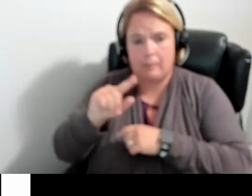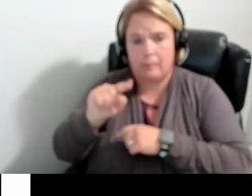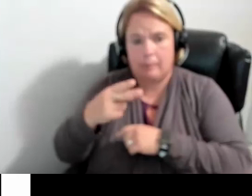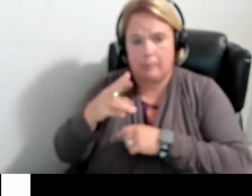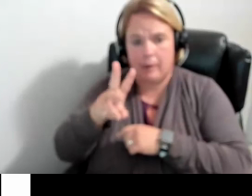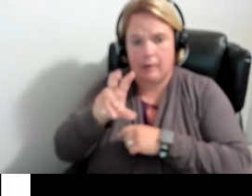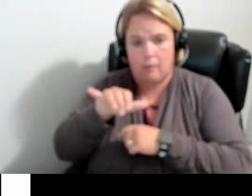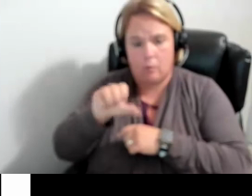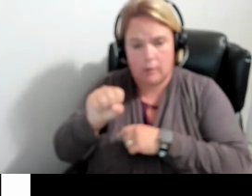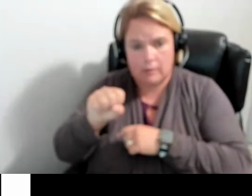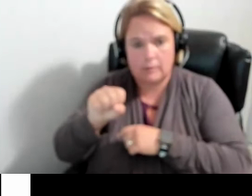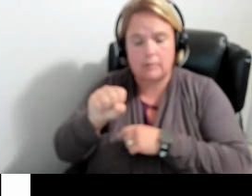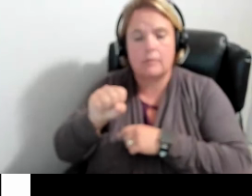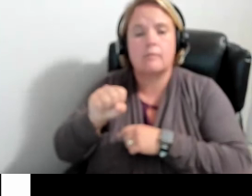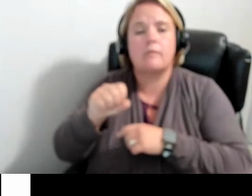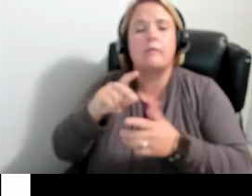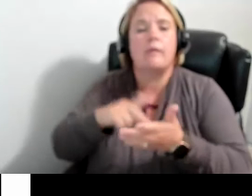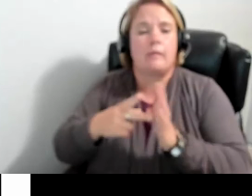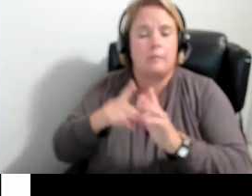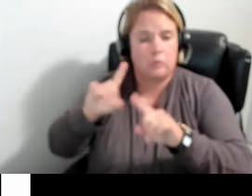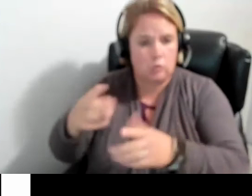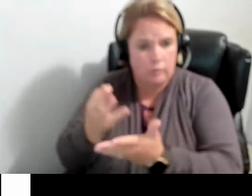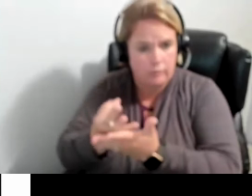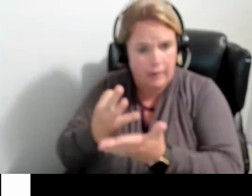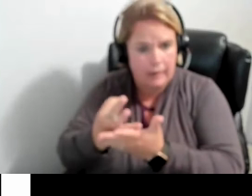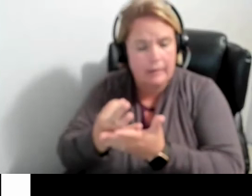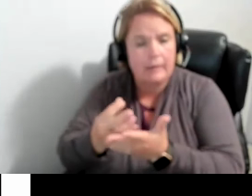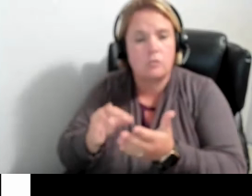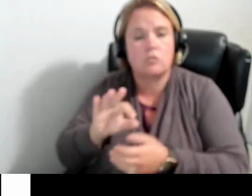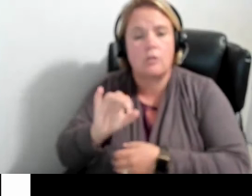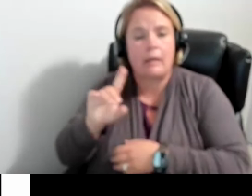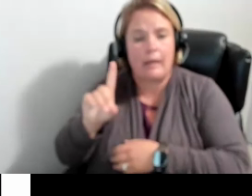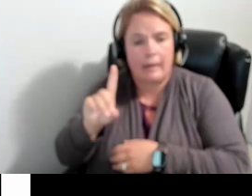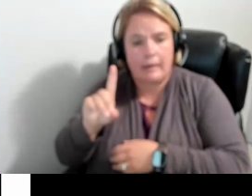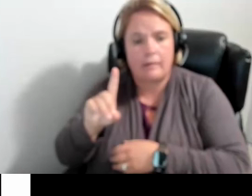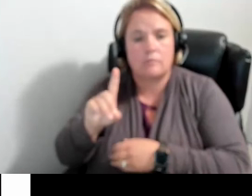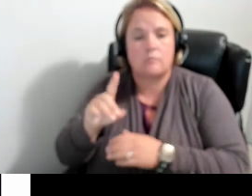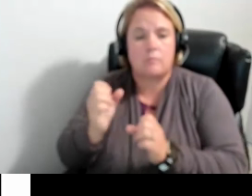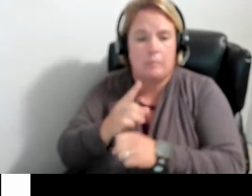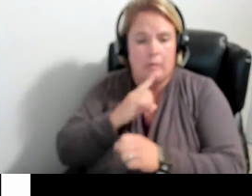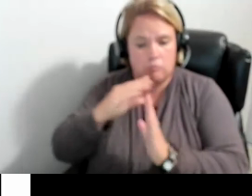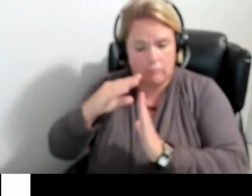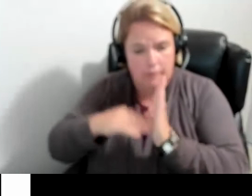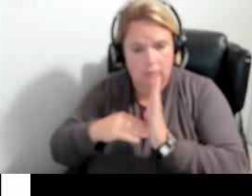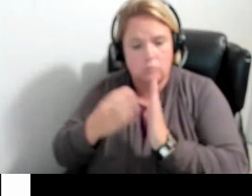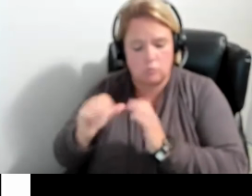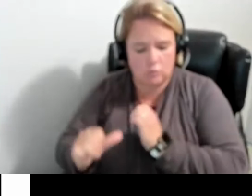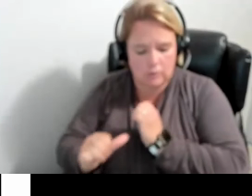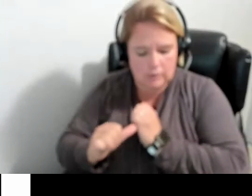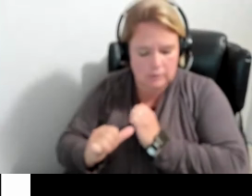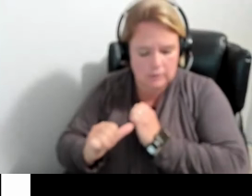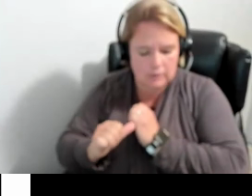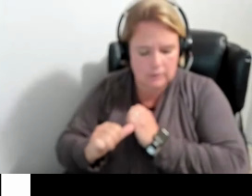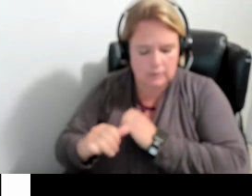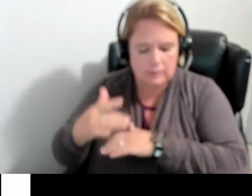are, directing them to go to the financial aid lab for assistance with completing their financial aid applications, so they can get assistance with covering